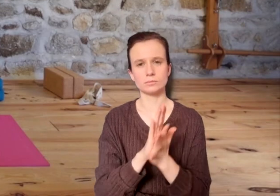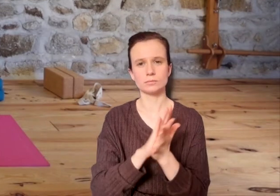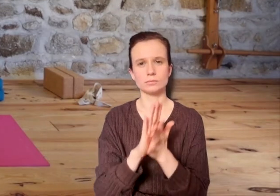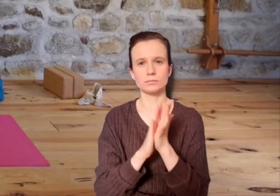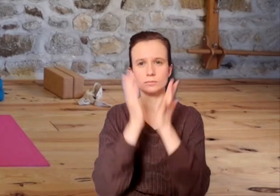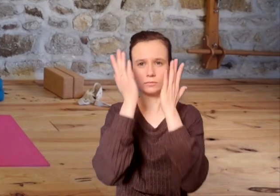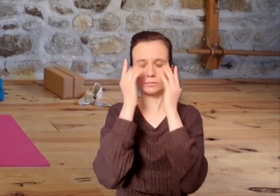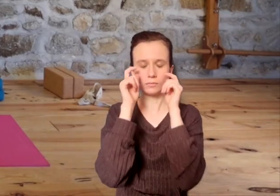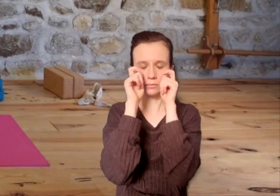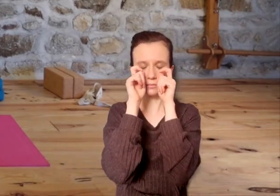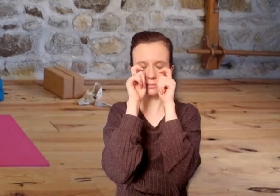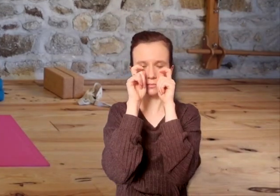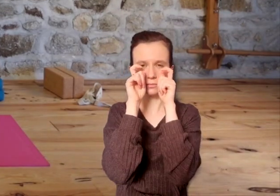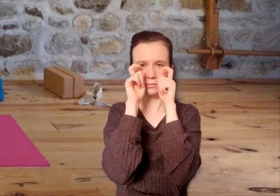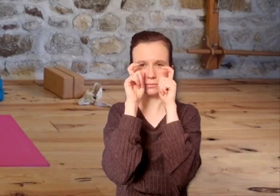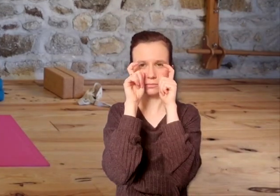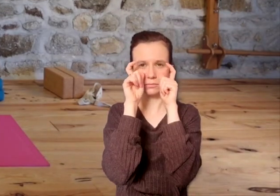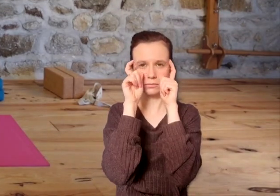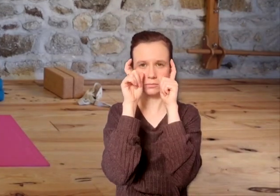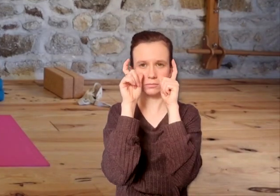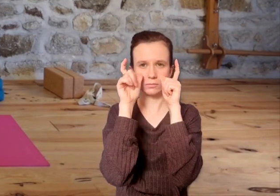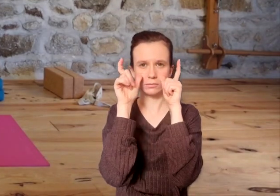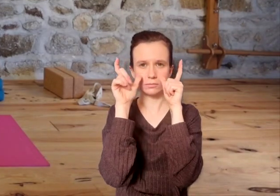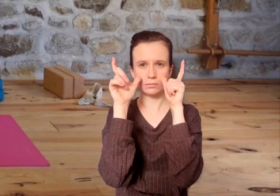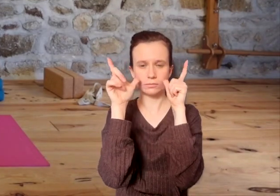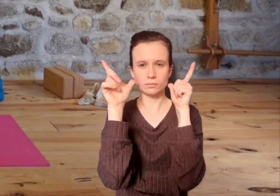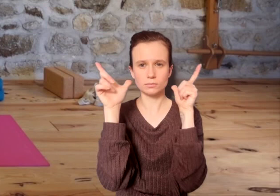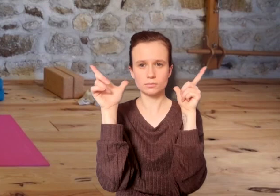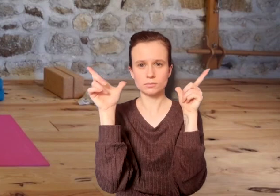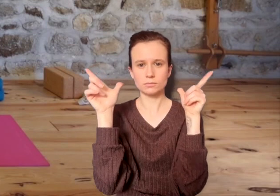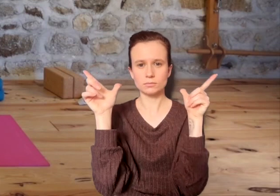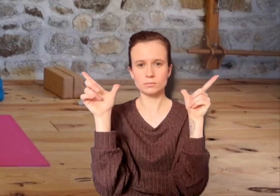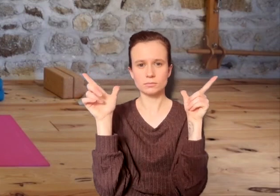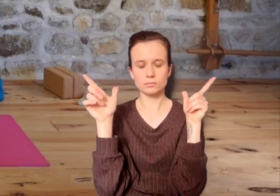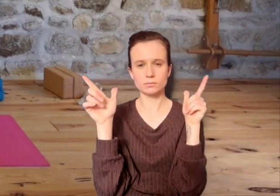Keeping your hands in front of your eyes, you're just going to let the eyelids open slowly,